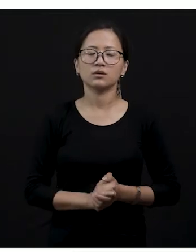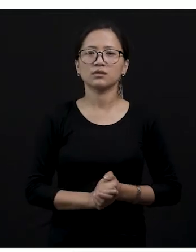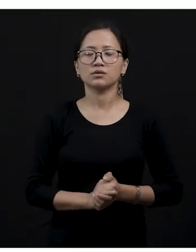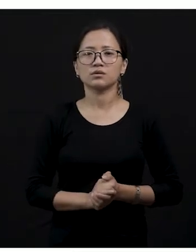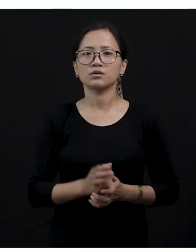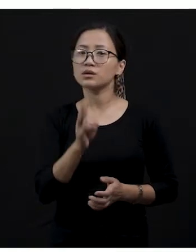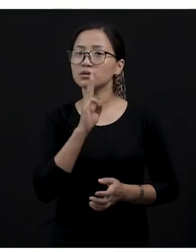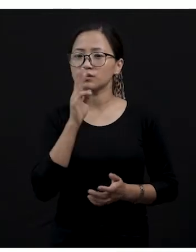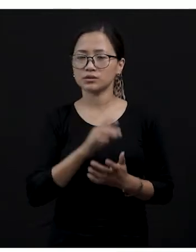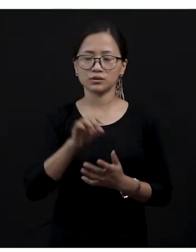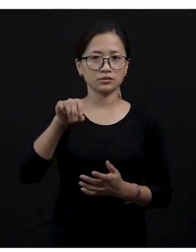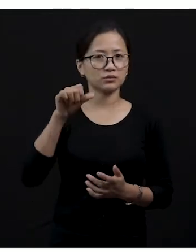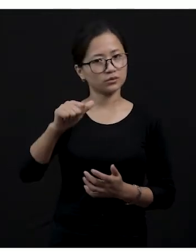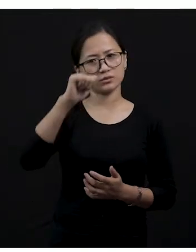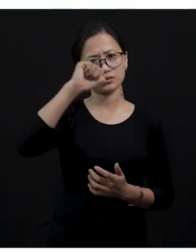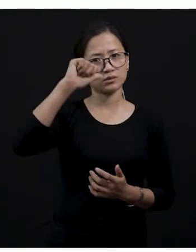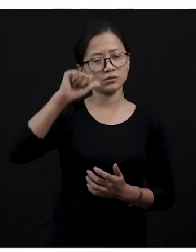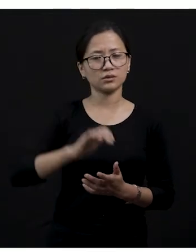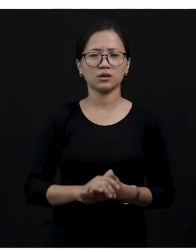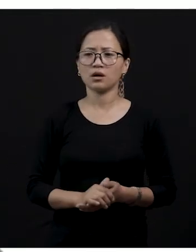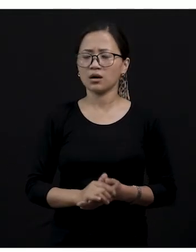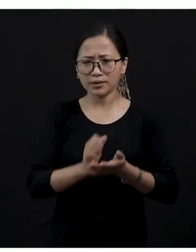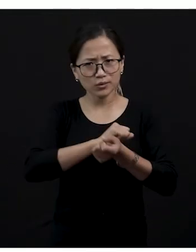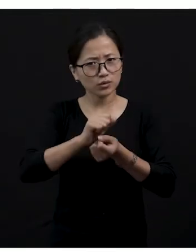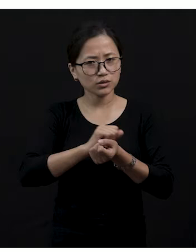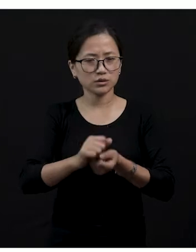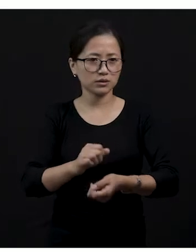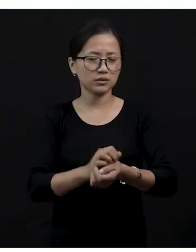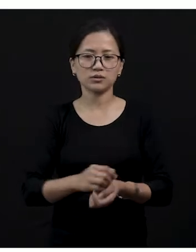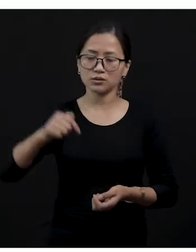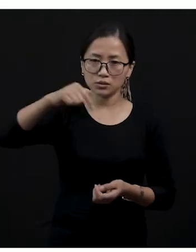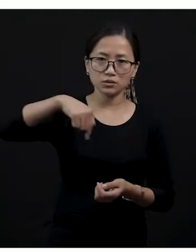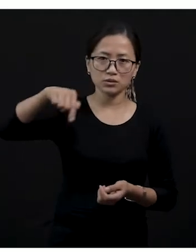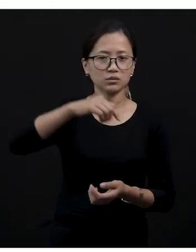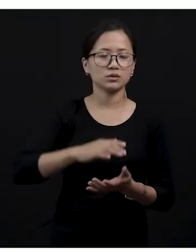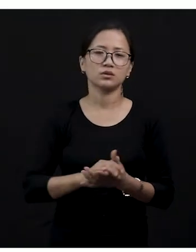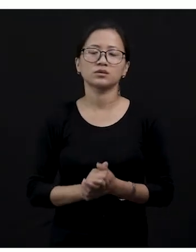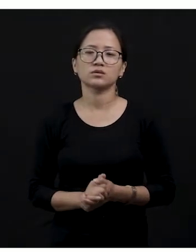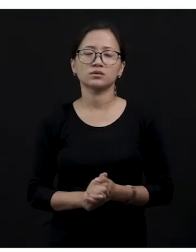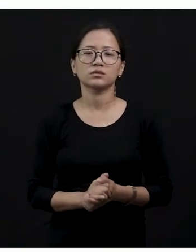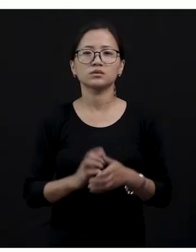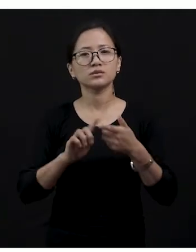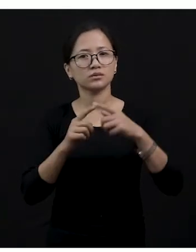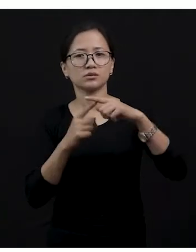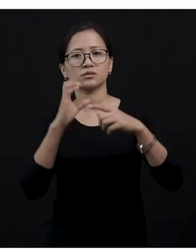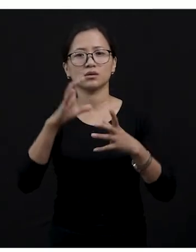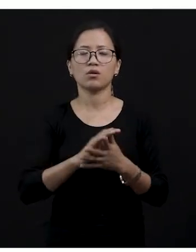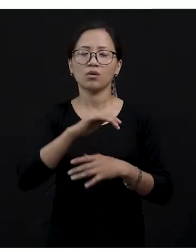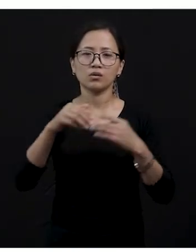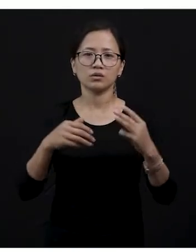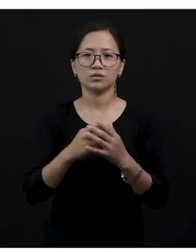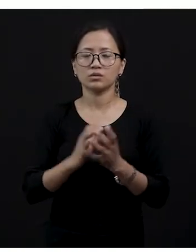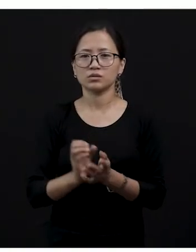the water that we are getting for drinking, washing, cooking, and etc. at our domestic use, this all is given